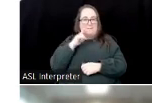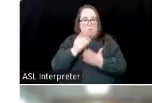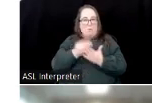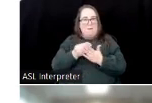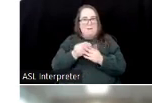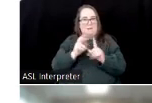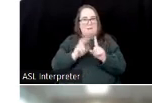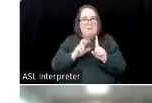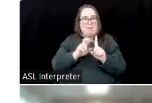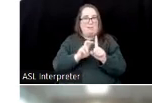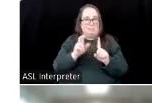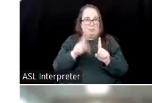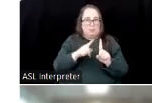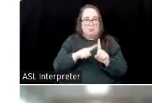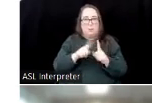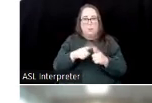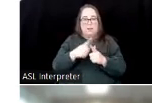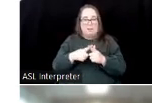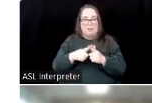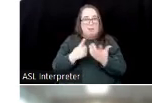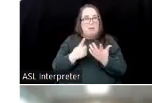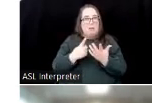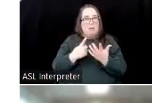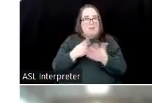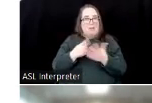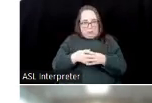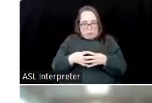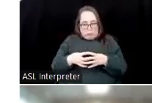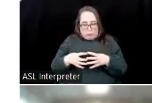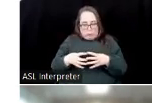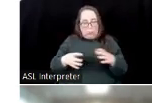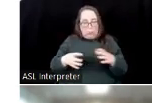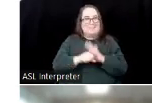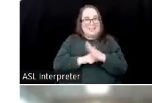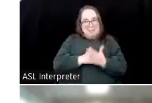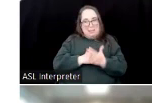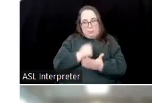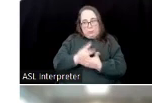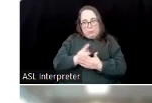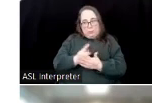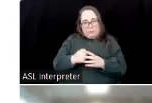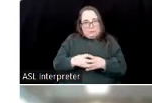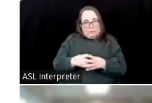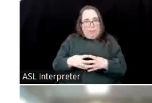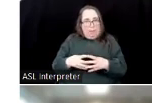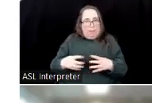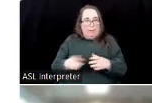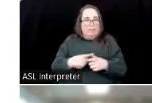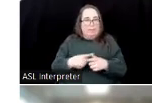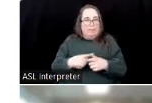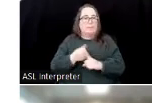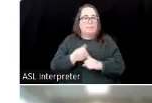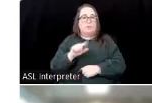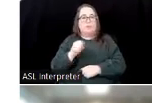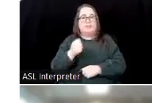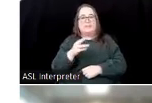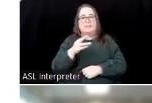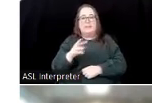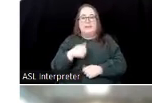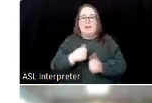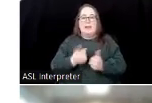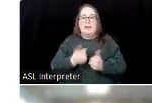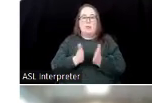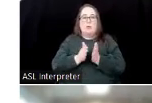program grew and our legislature approved state funding to expand our subsidy, in 2016, we issued a request